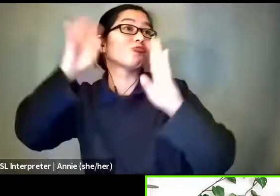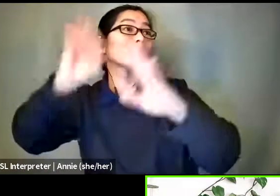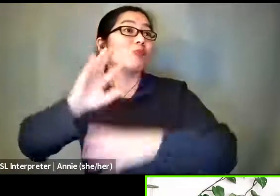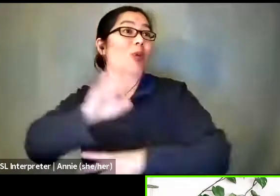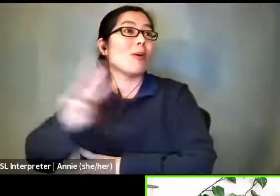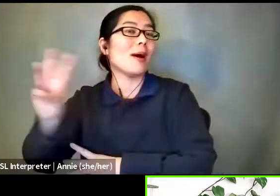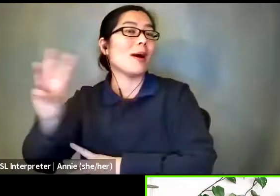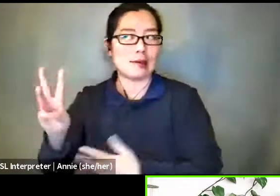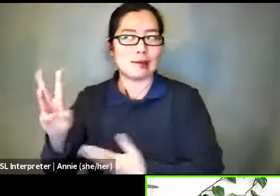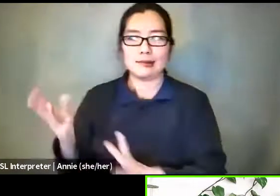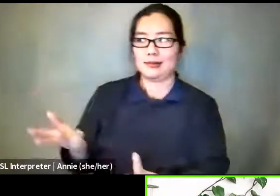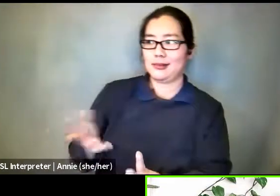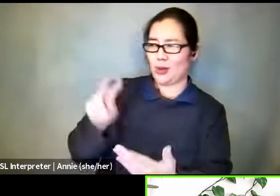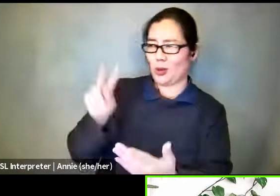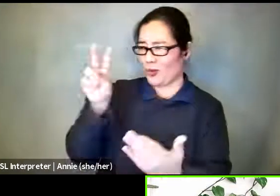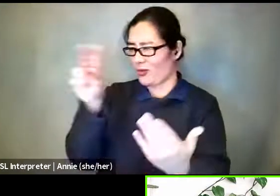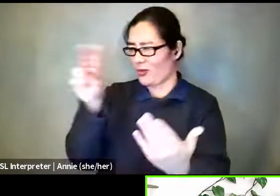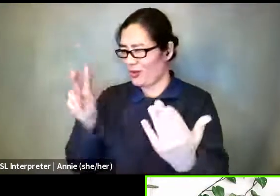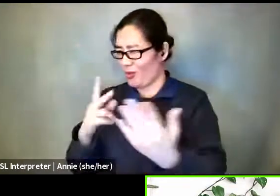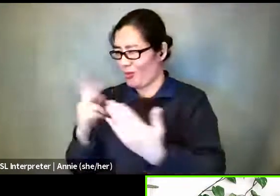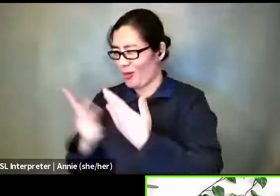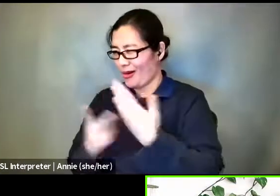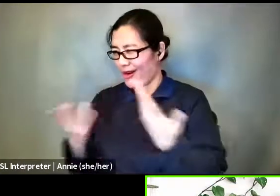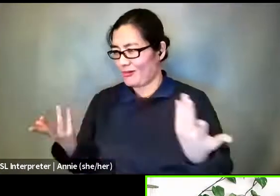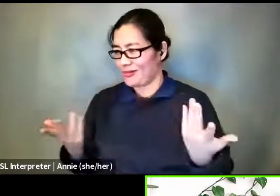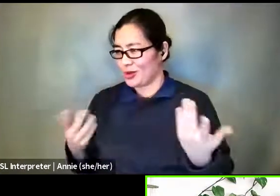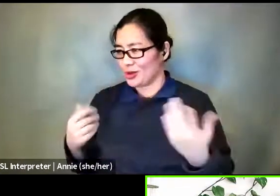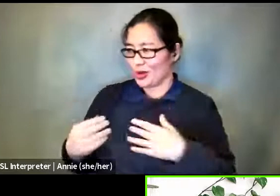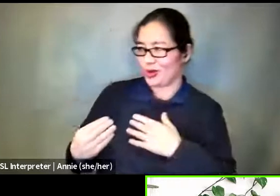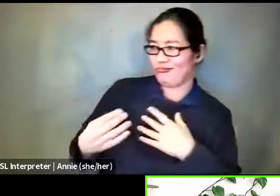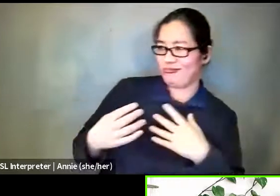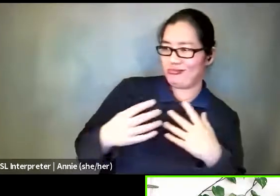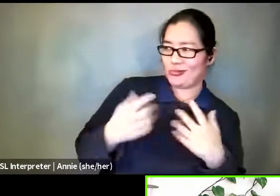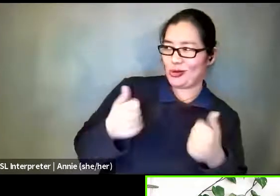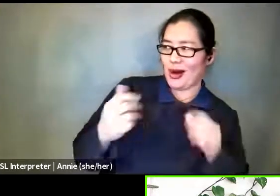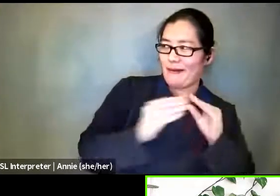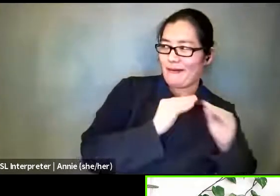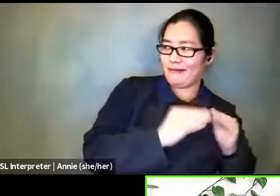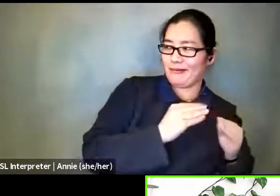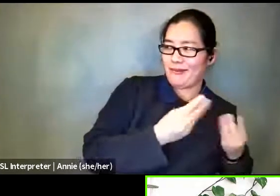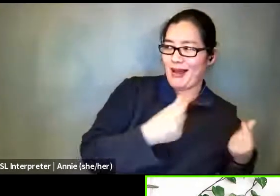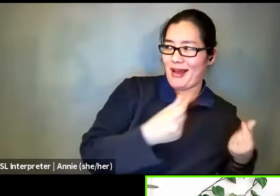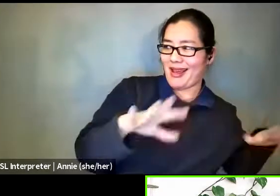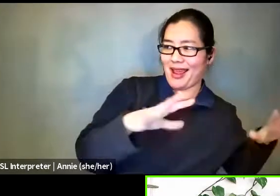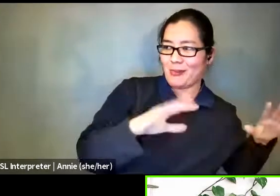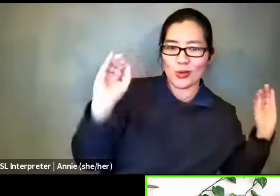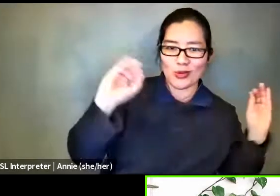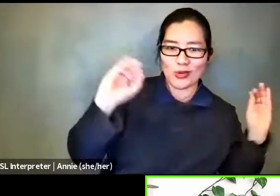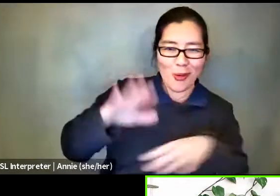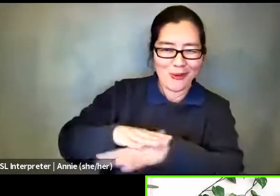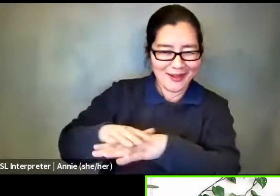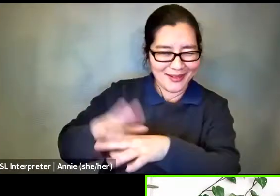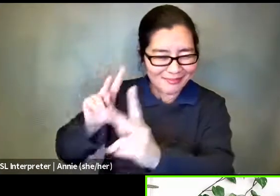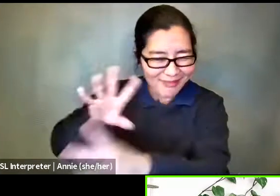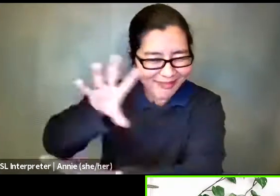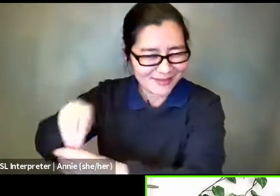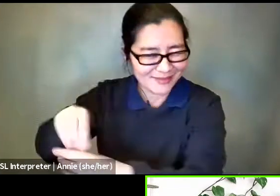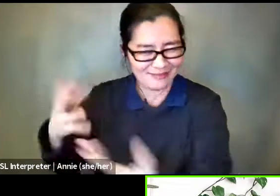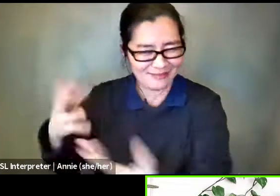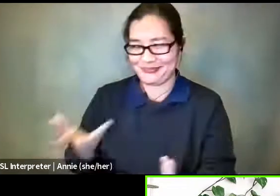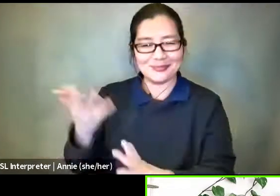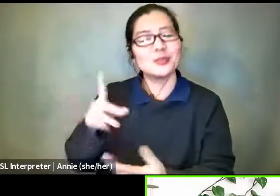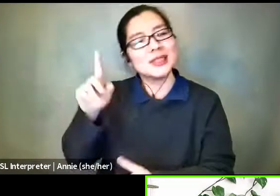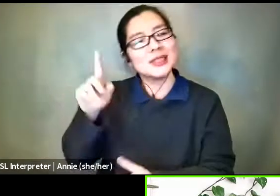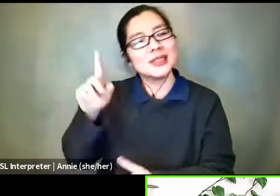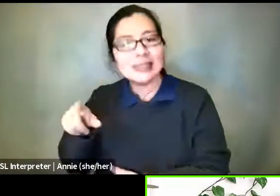online if we don't have native creators working on the aesthetics, working on the ways that they work, working on the